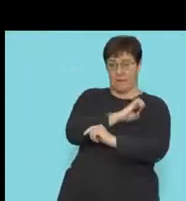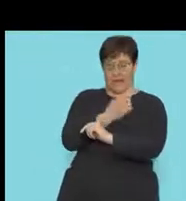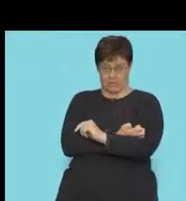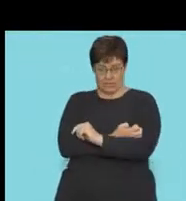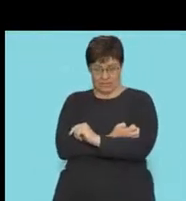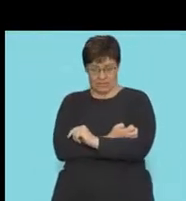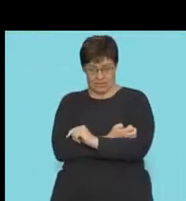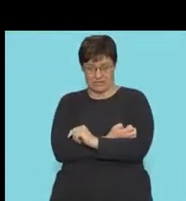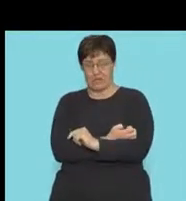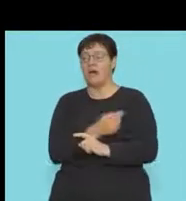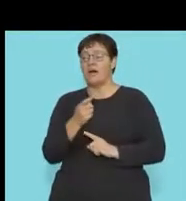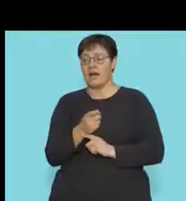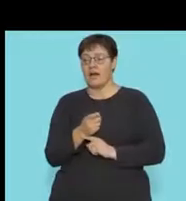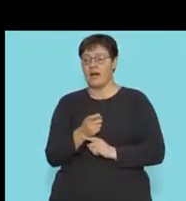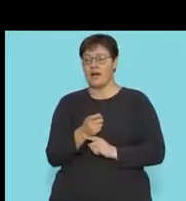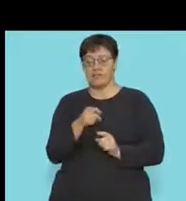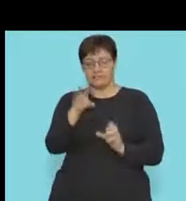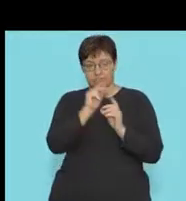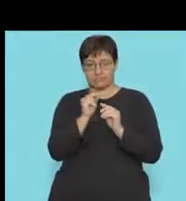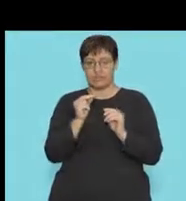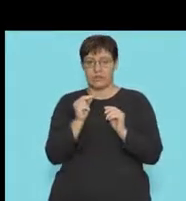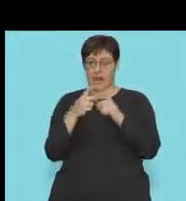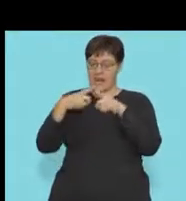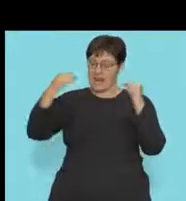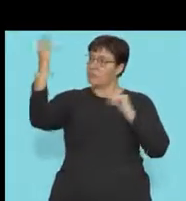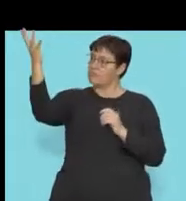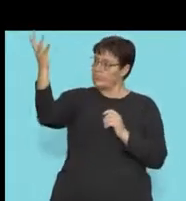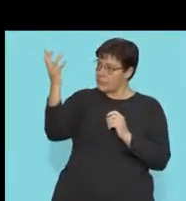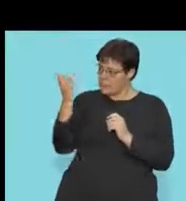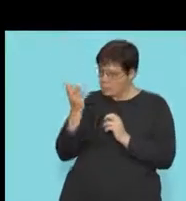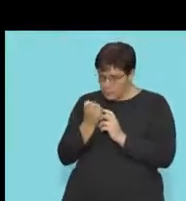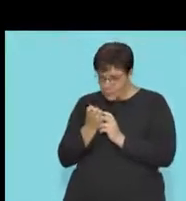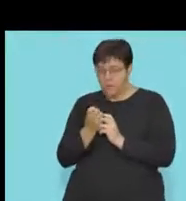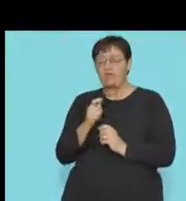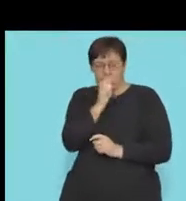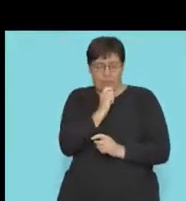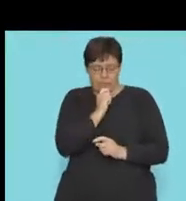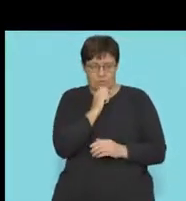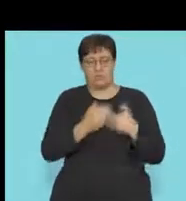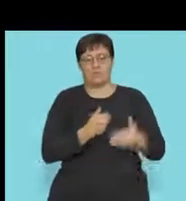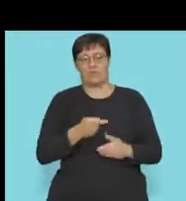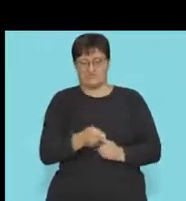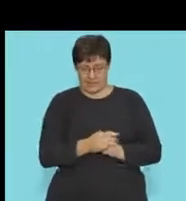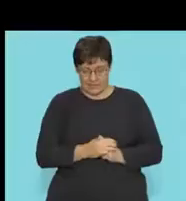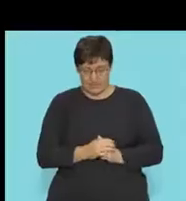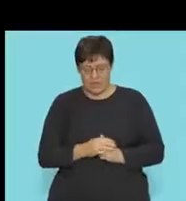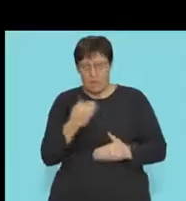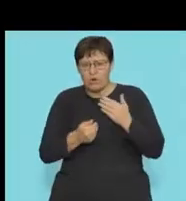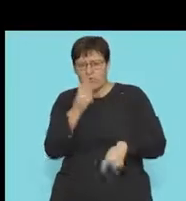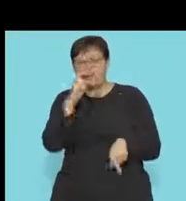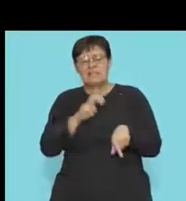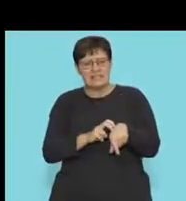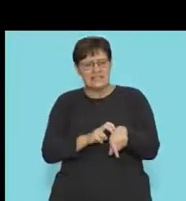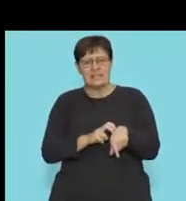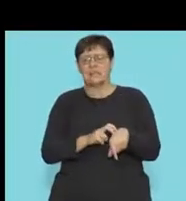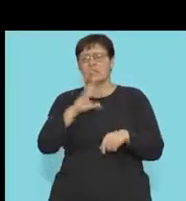sun being able to be used by plants in a process. That process also requires carbon